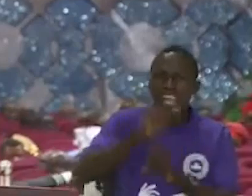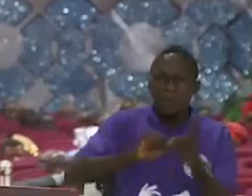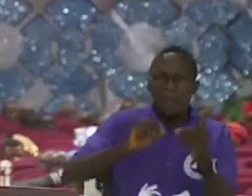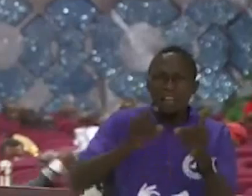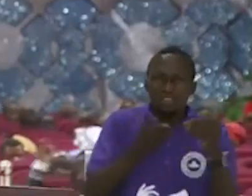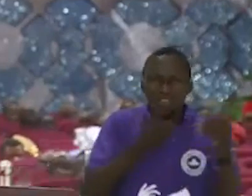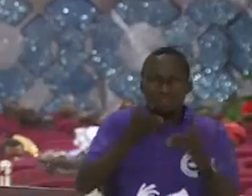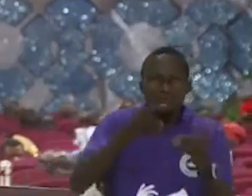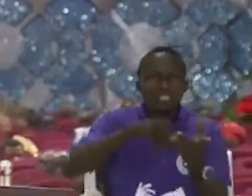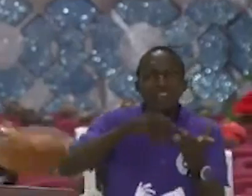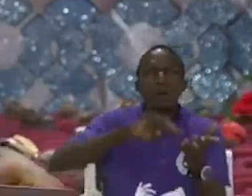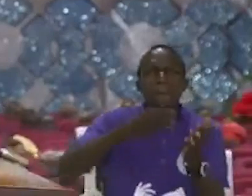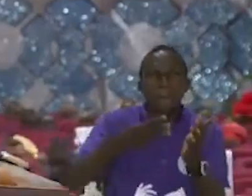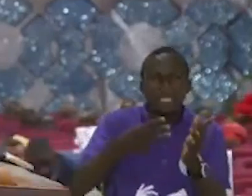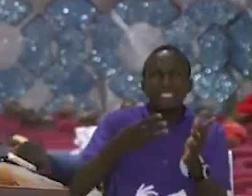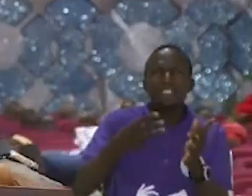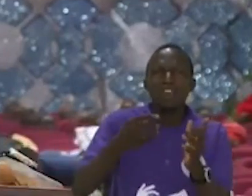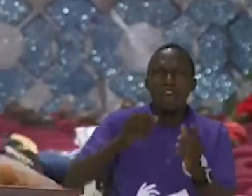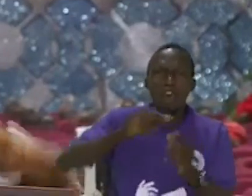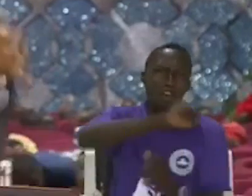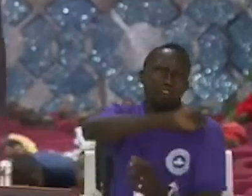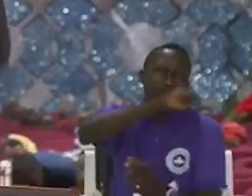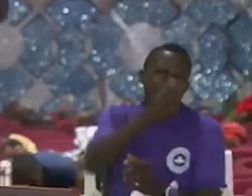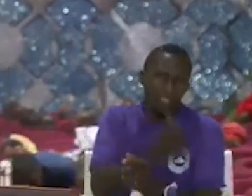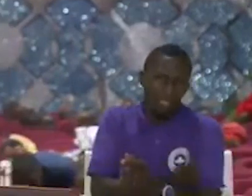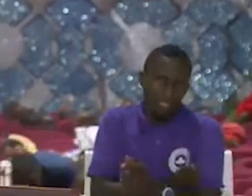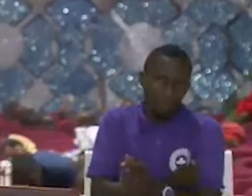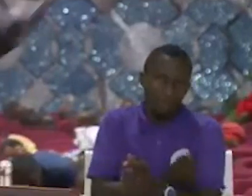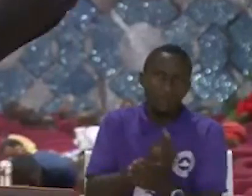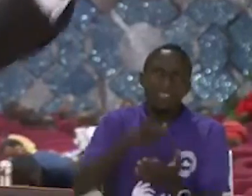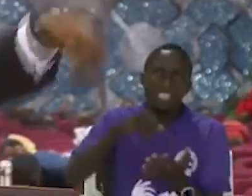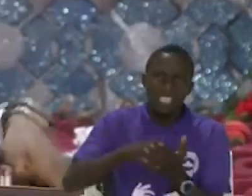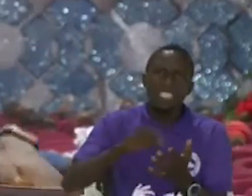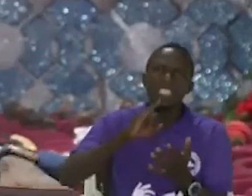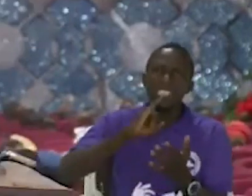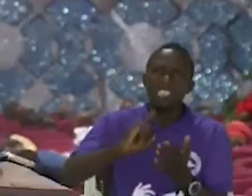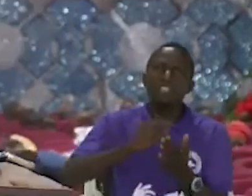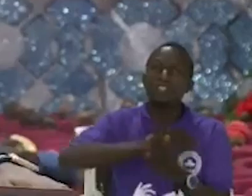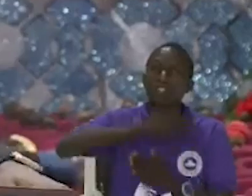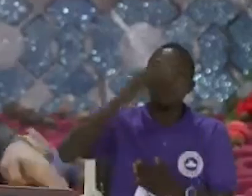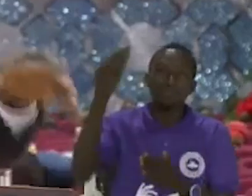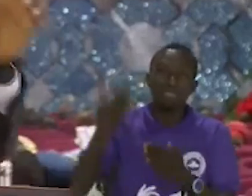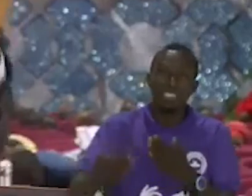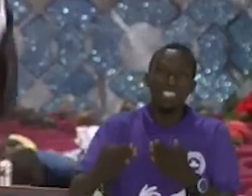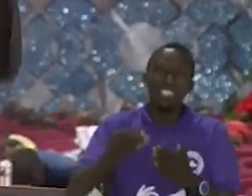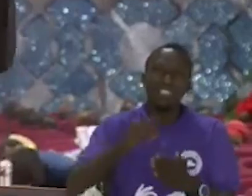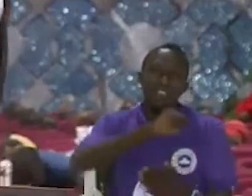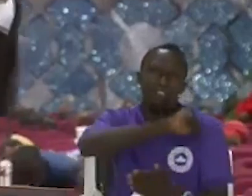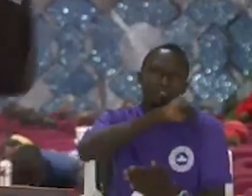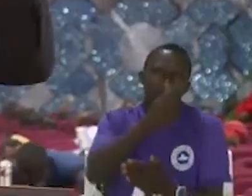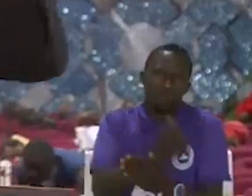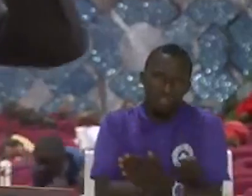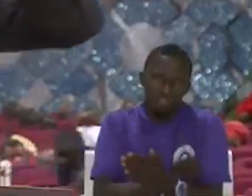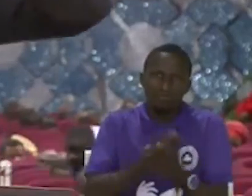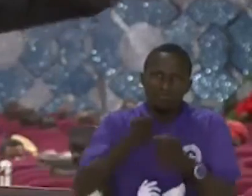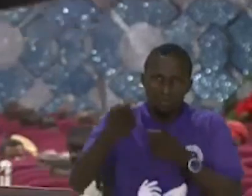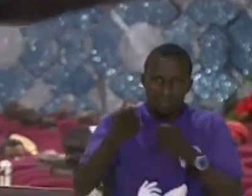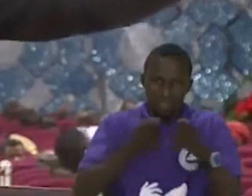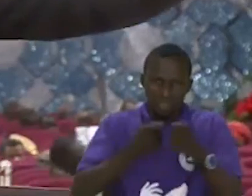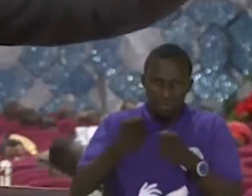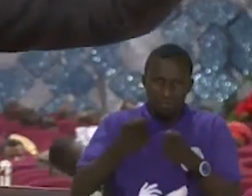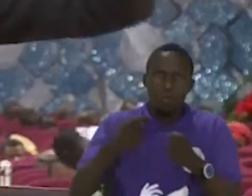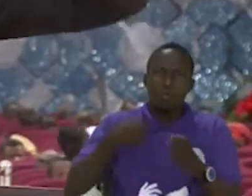entails supreme authority. It entails absolute ownership. When we talk about supreme, we are talking about